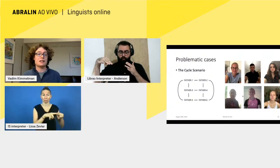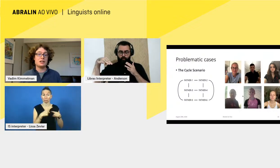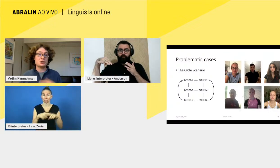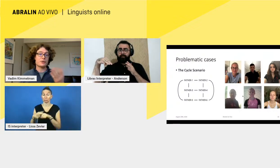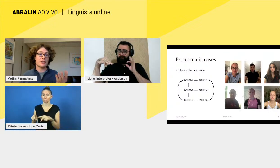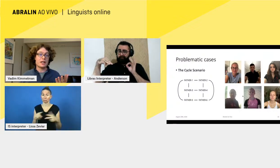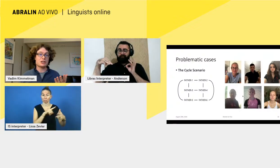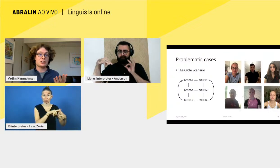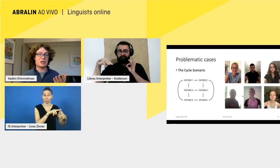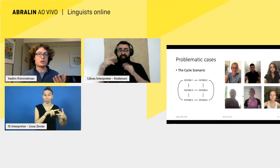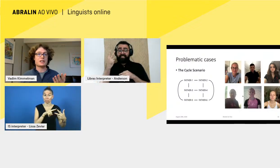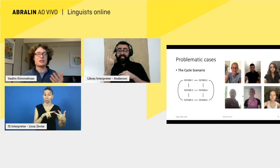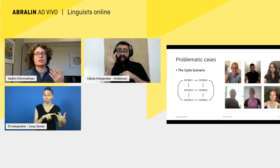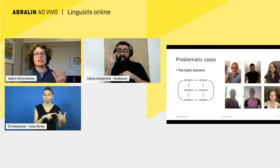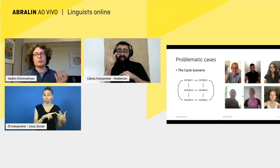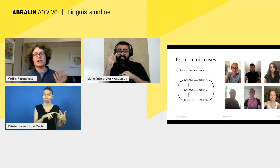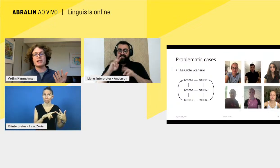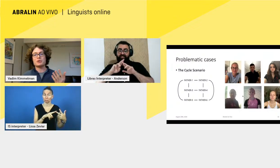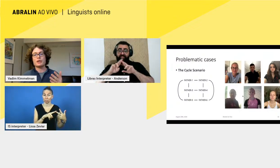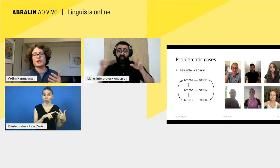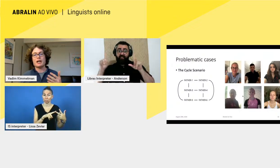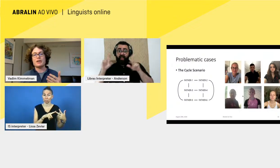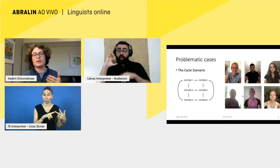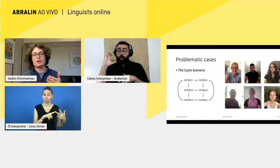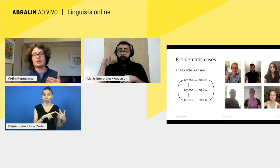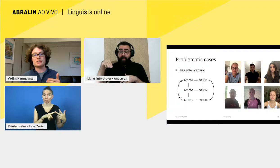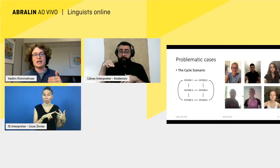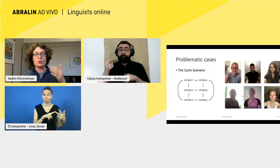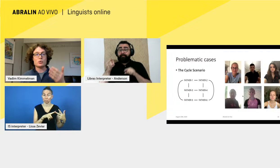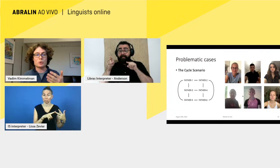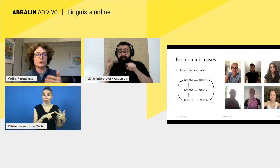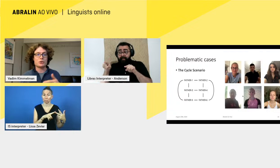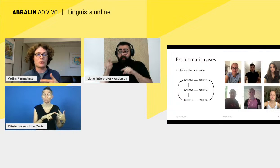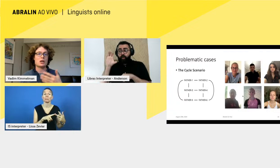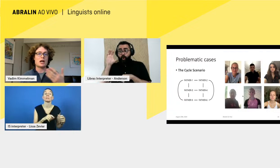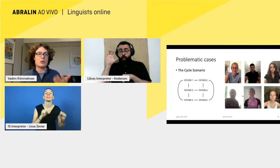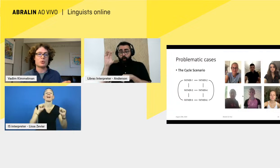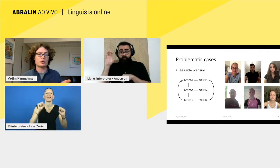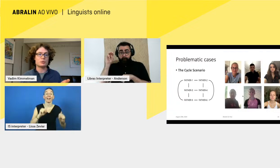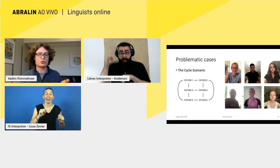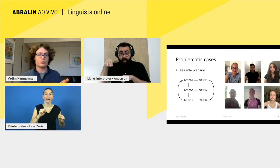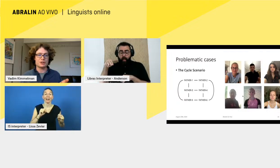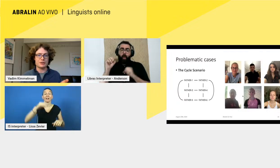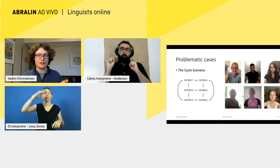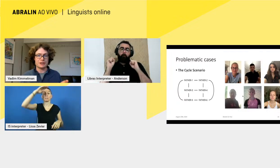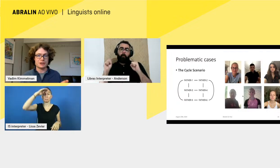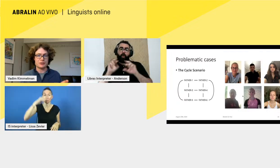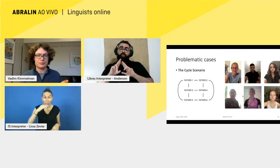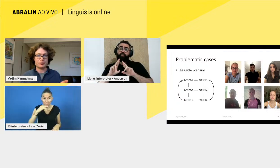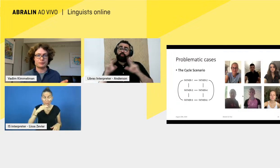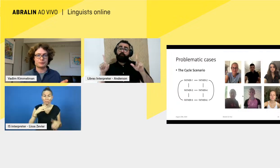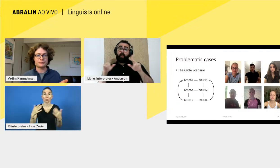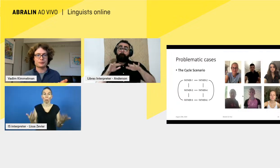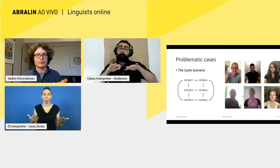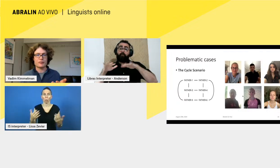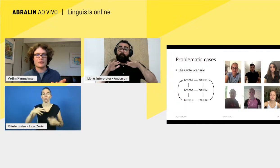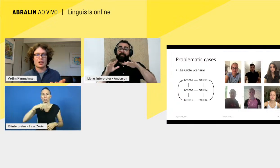and each of the hand shapes can be combined with either downward or upward movement direction.